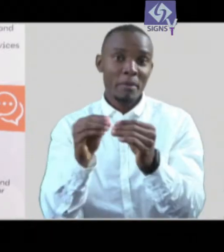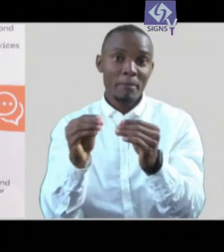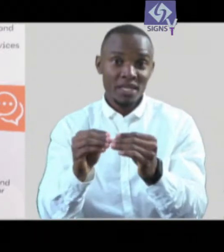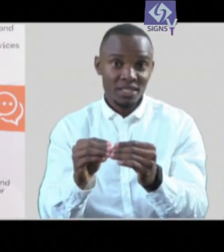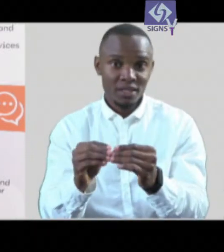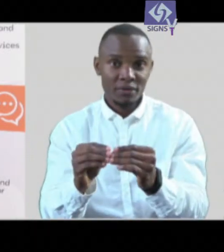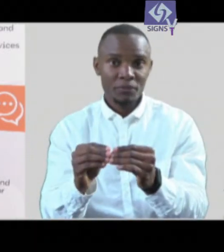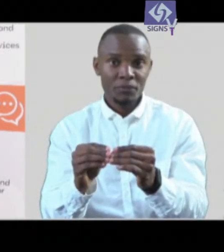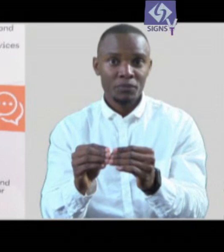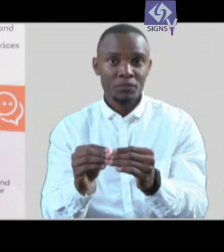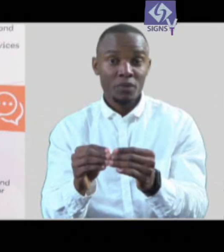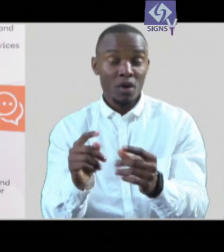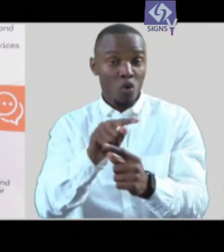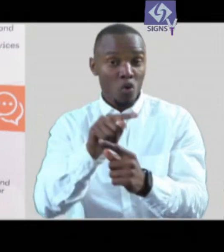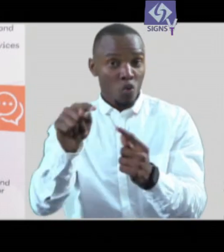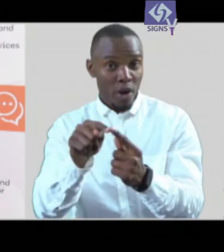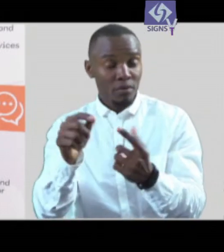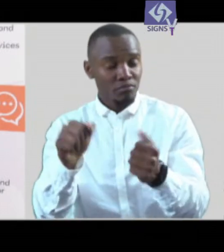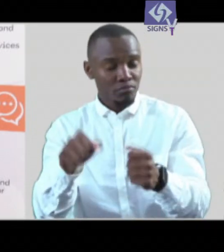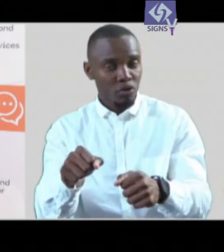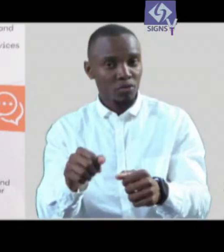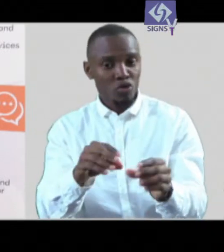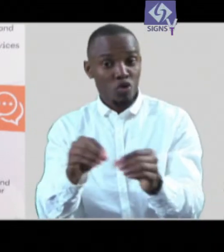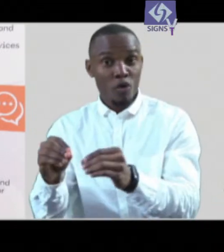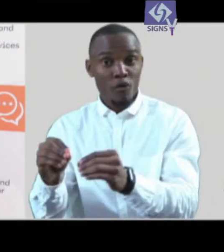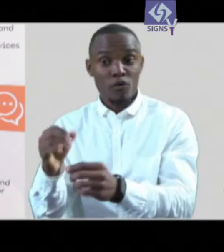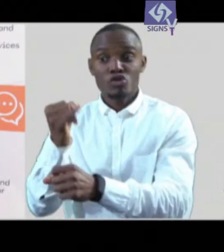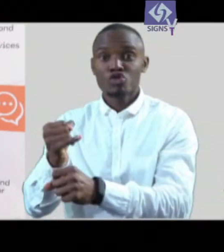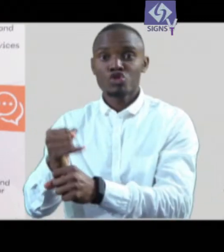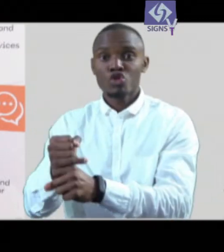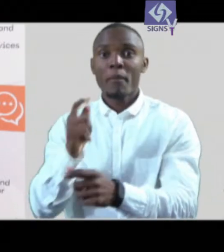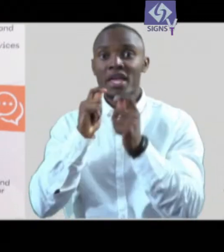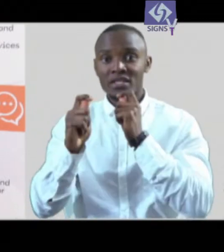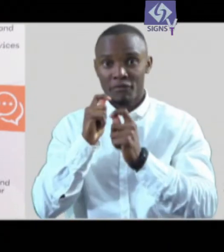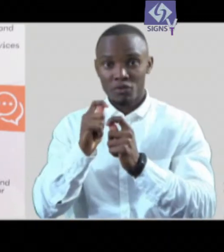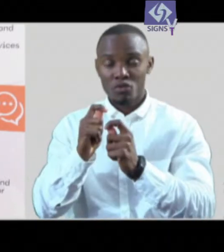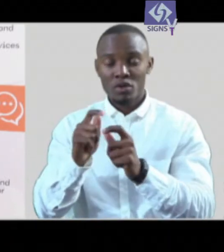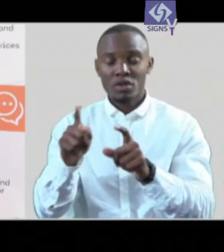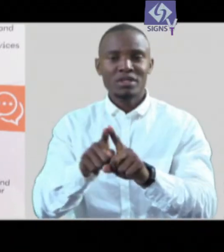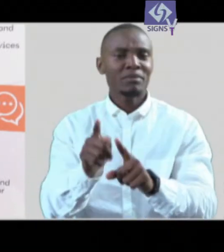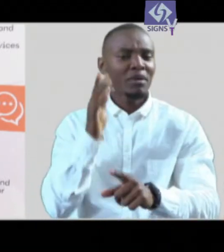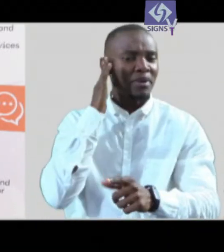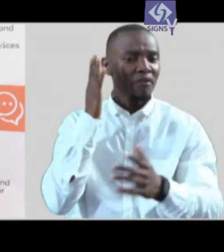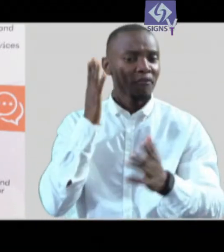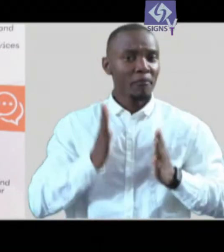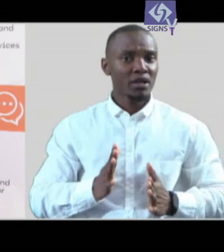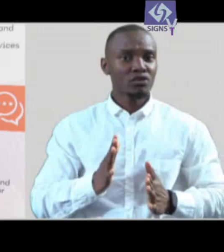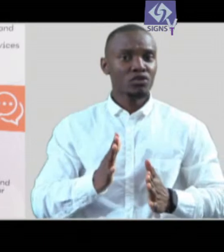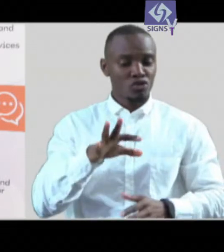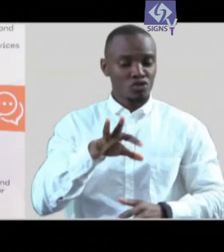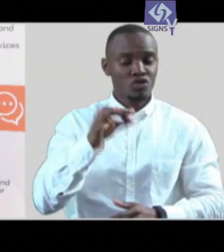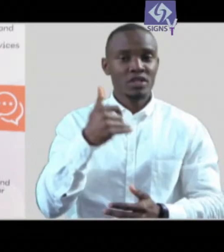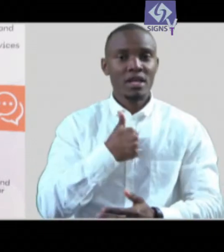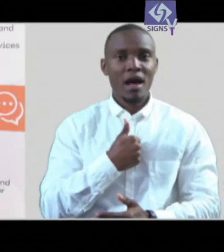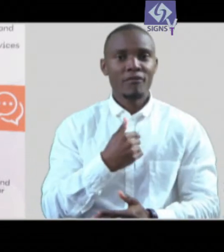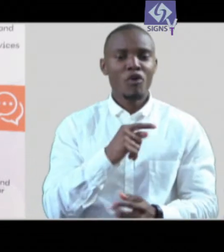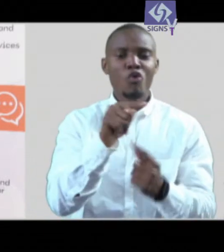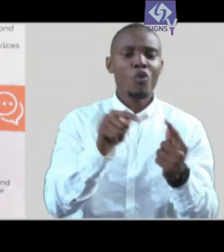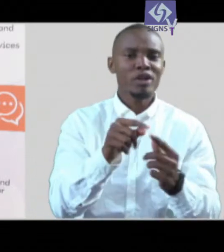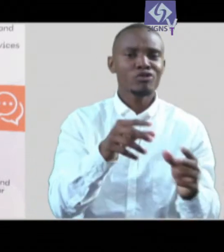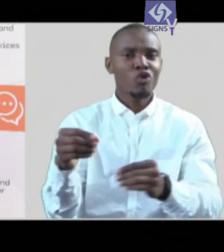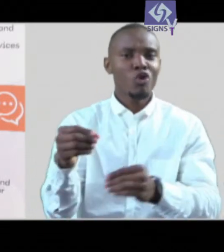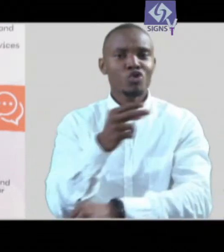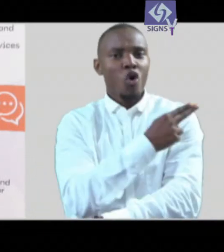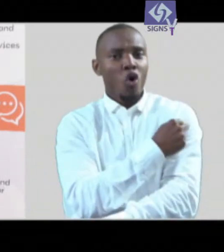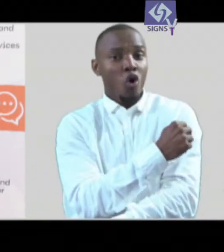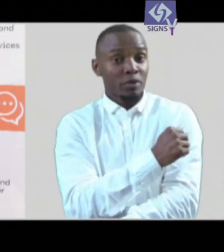meeting, when they can go for that job interview. A deaf person now has a choice on when to go to